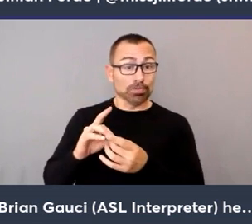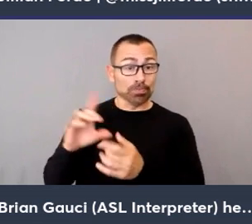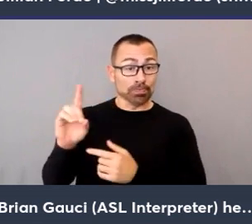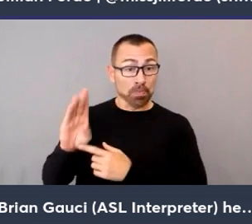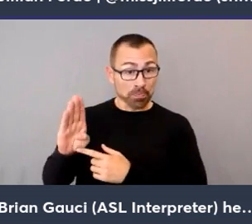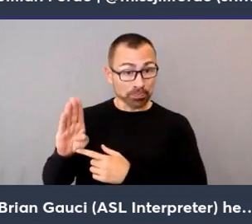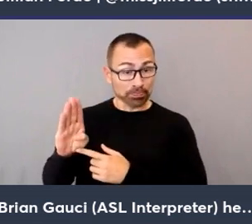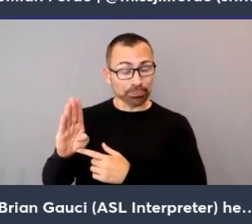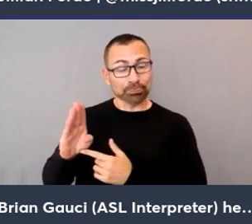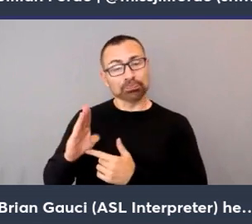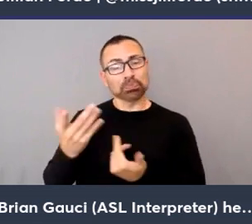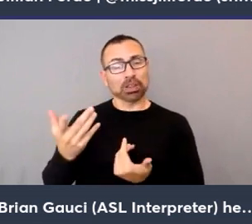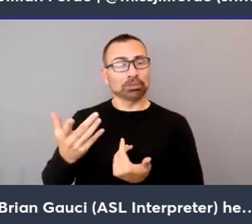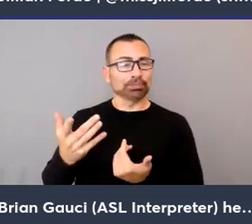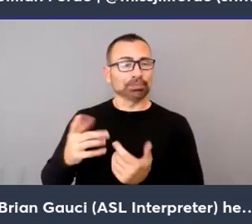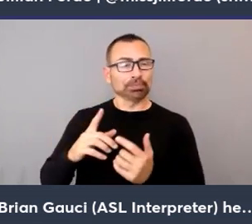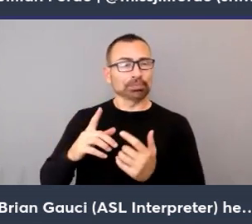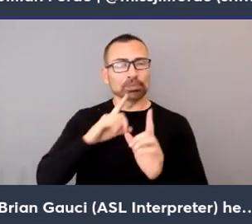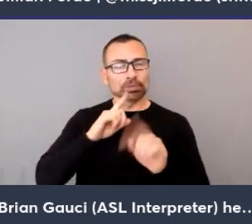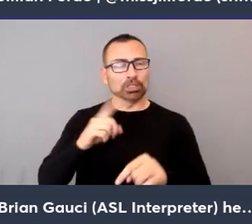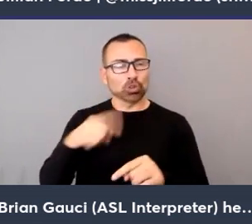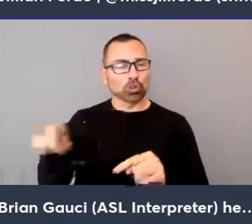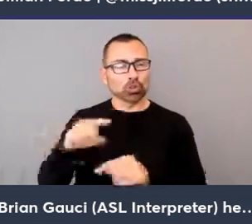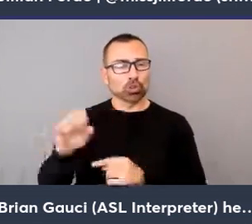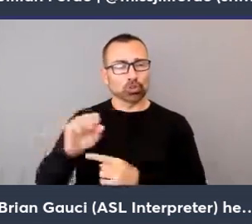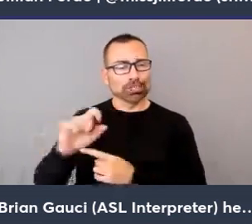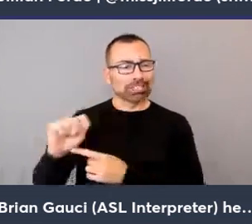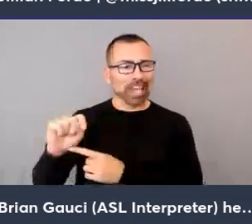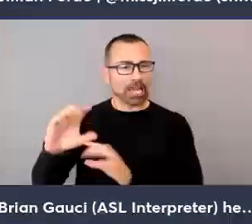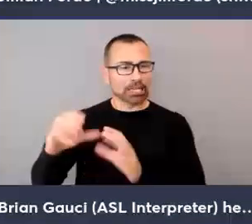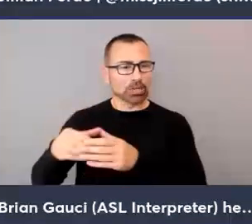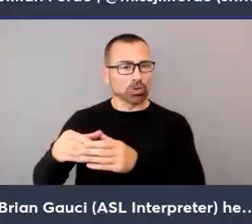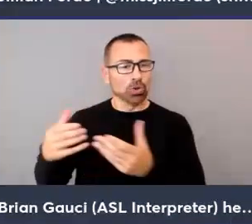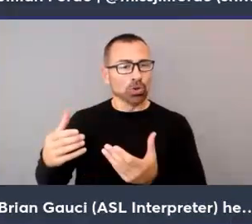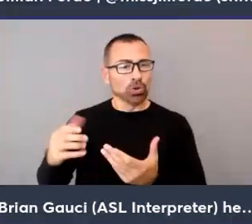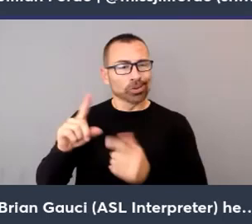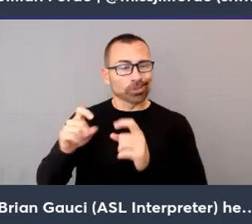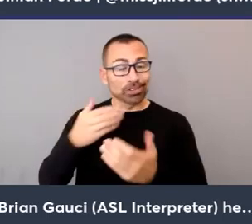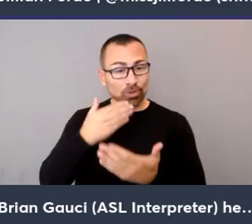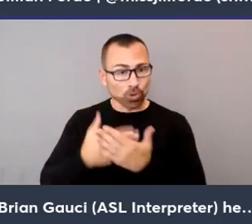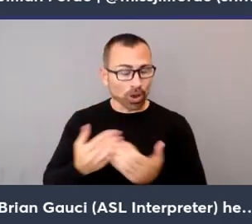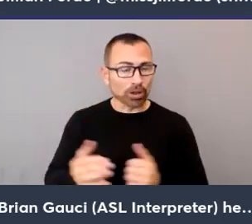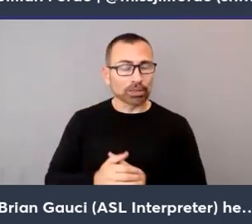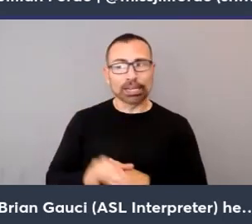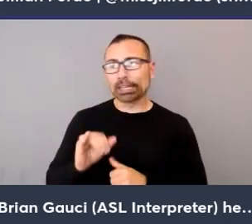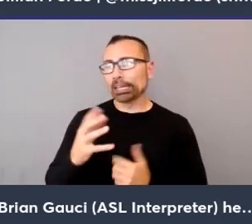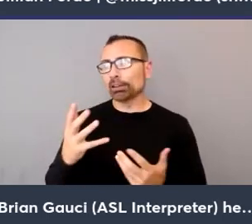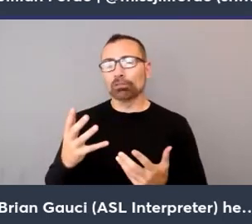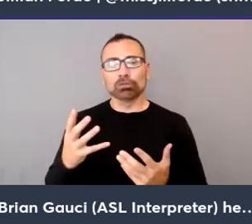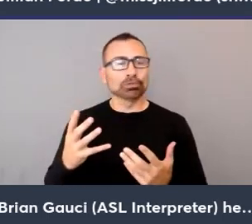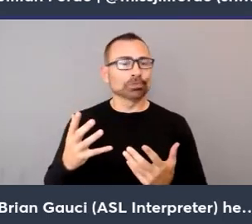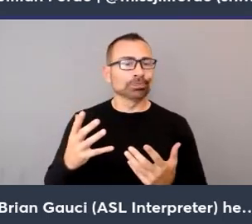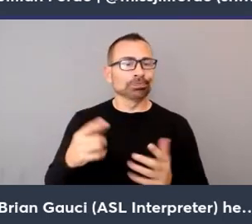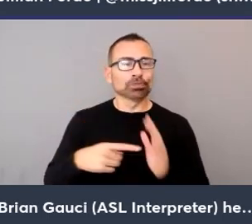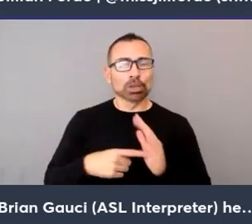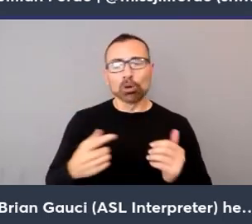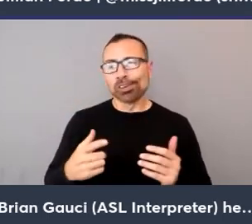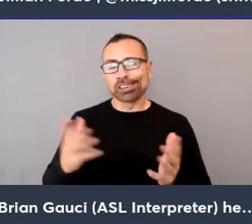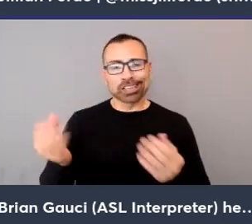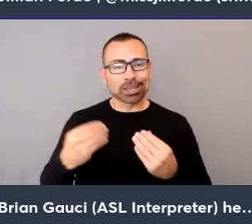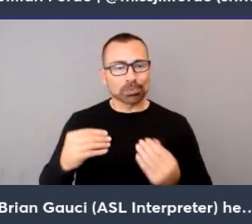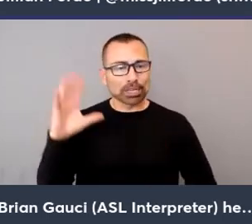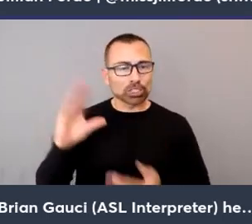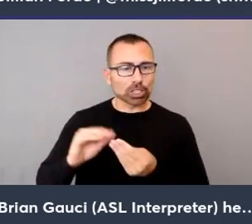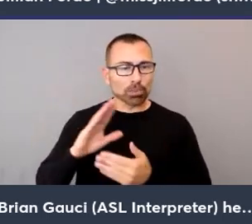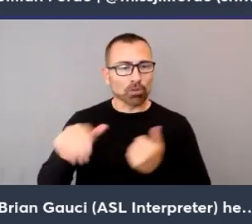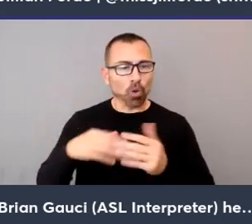very well. So if you wanted to answer something like, give me the sum of all of the sales for March, well, that's the sort